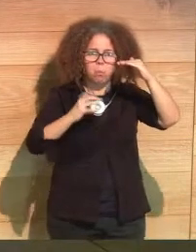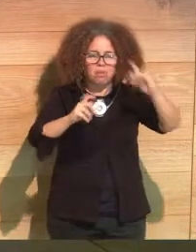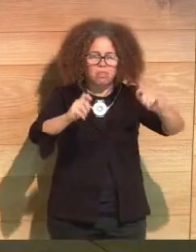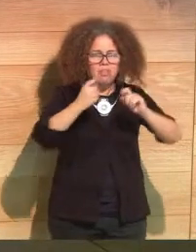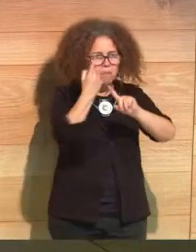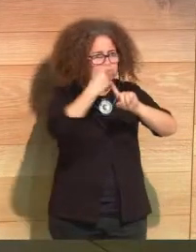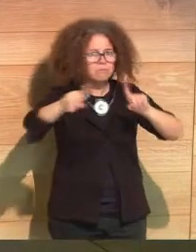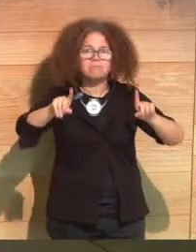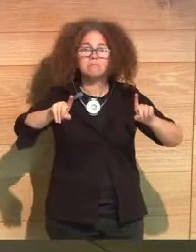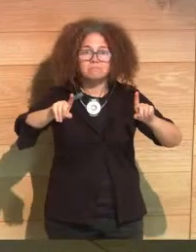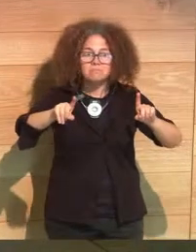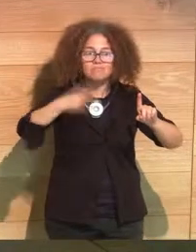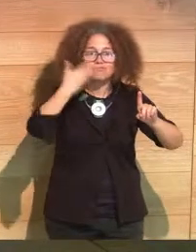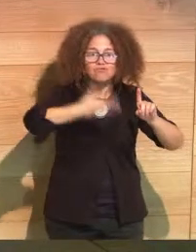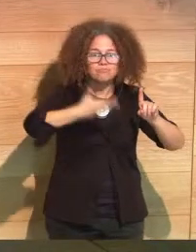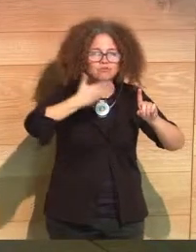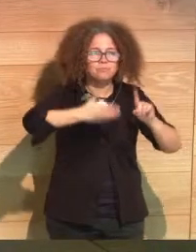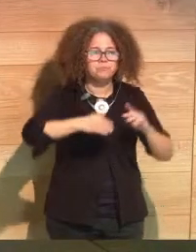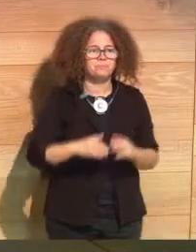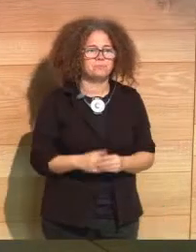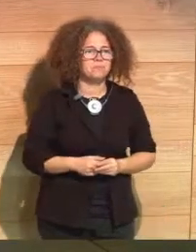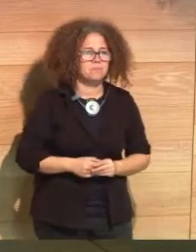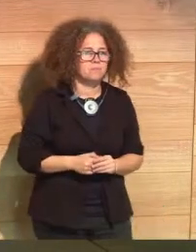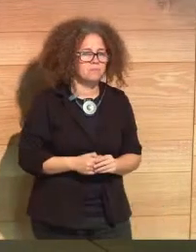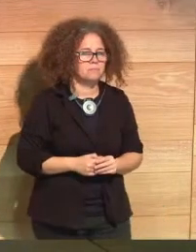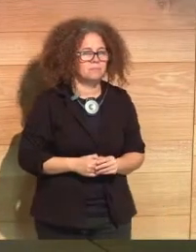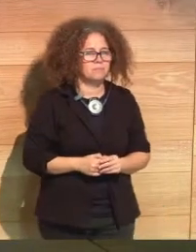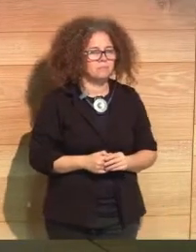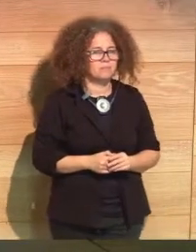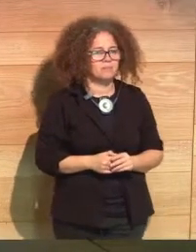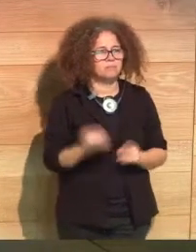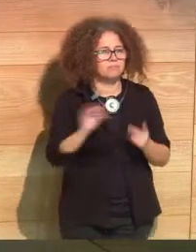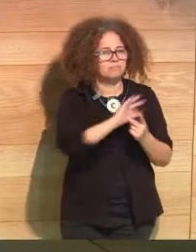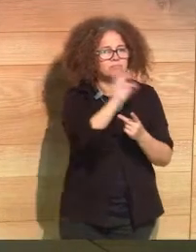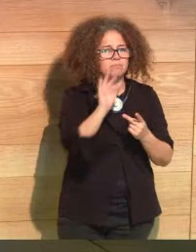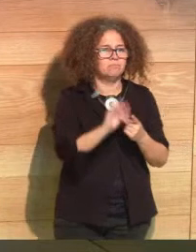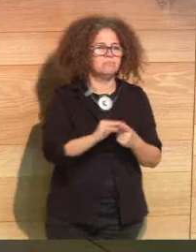Should we move on? Do you want to see... now is La Montagne, sorry.